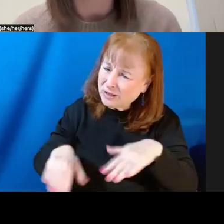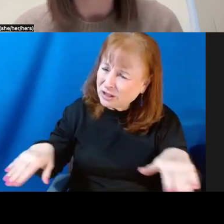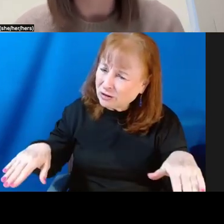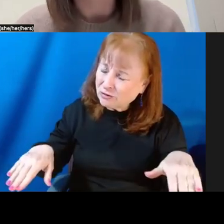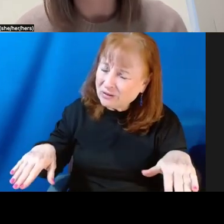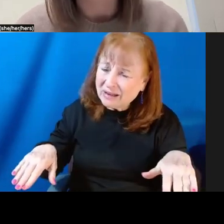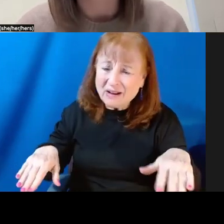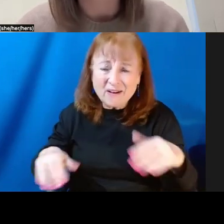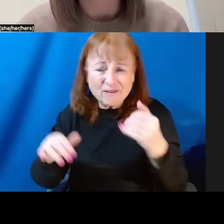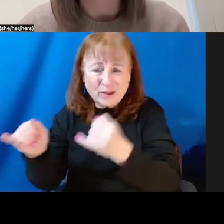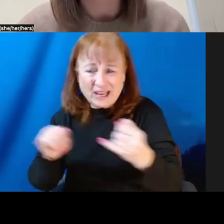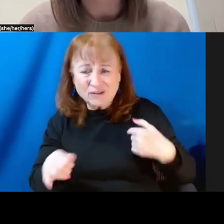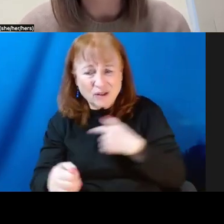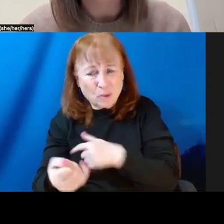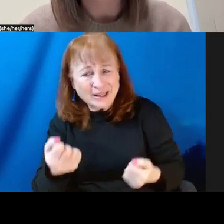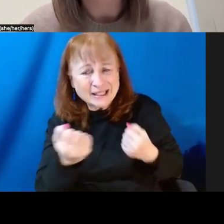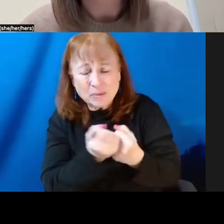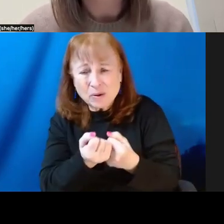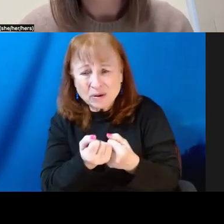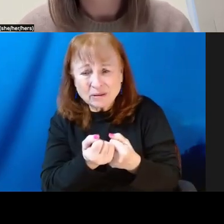for the individuals that we're supporting?